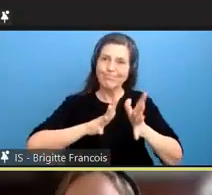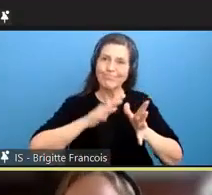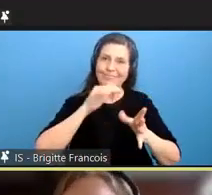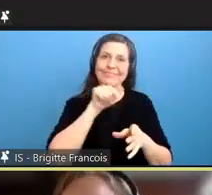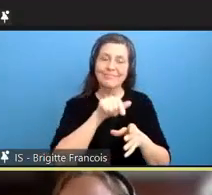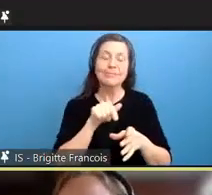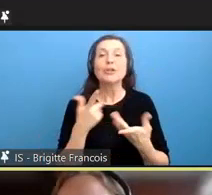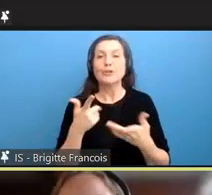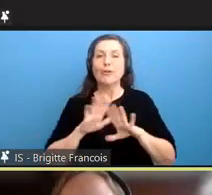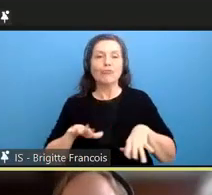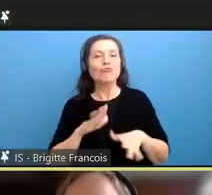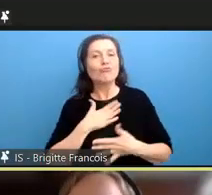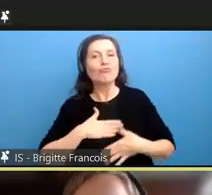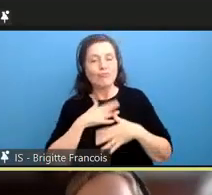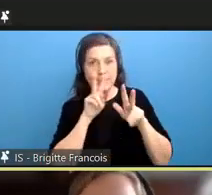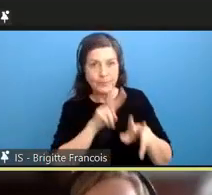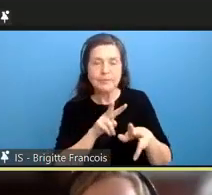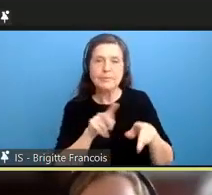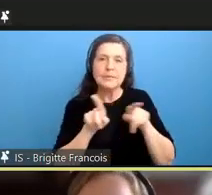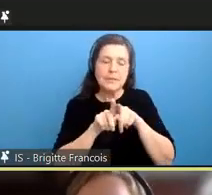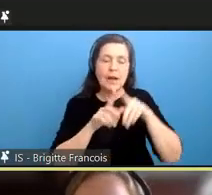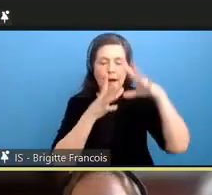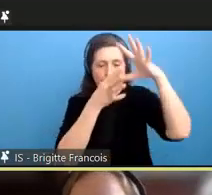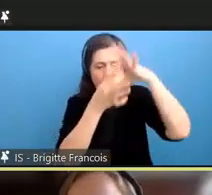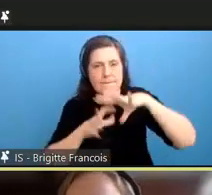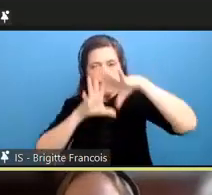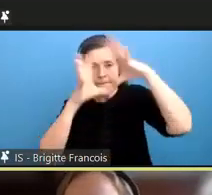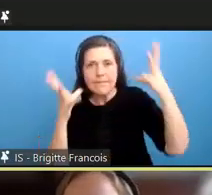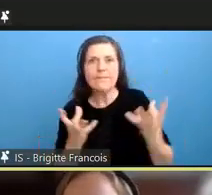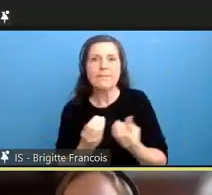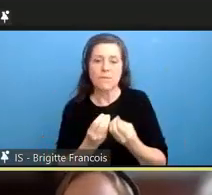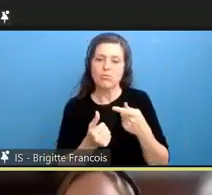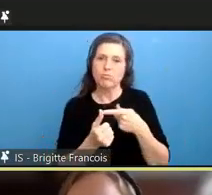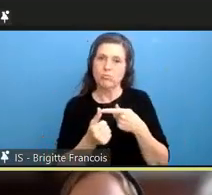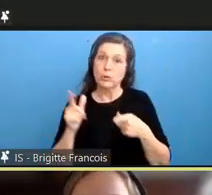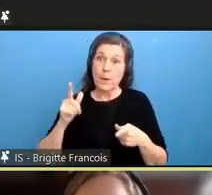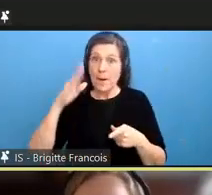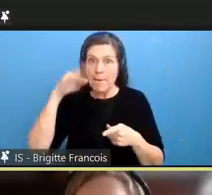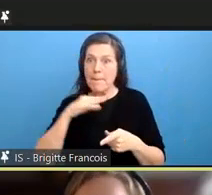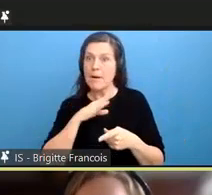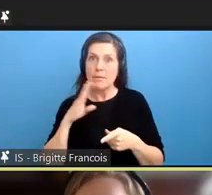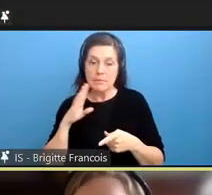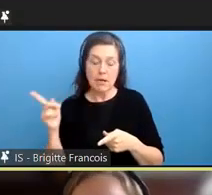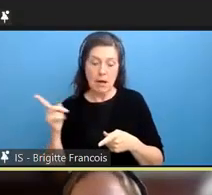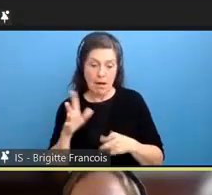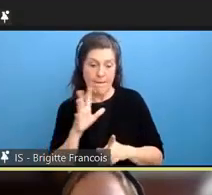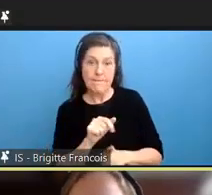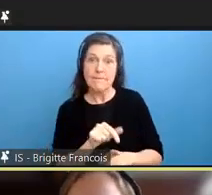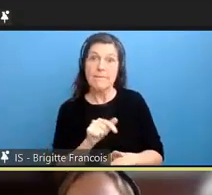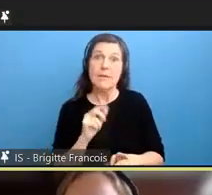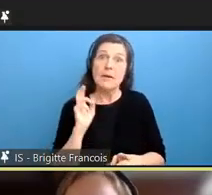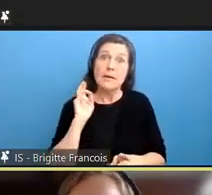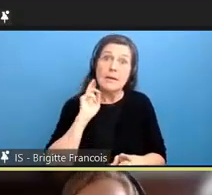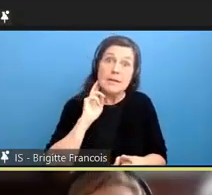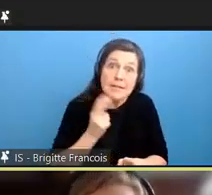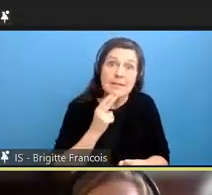a very holistic approach, and that they provide a lot of support to parents after they have heard about the diagnosis of